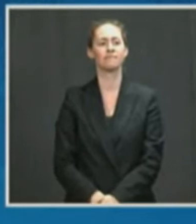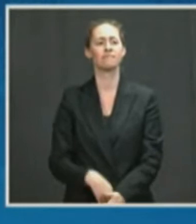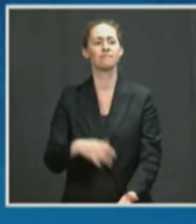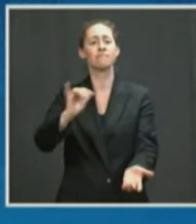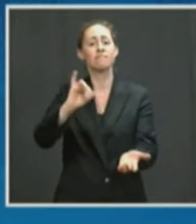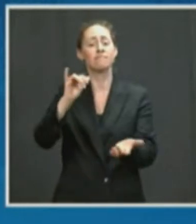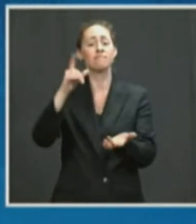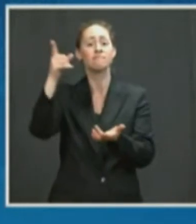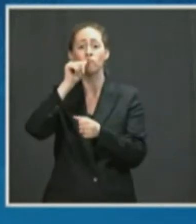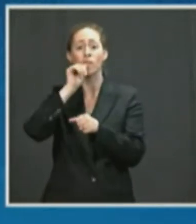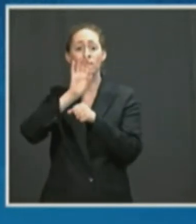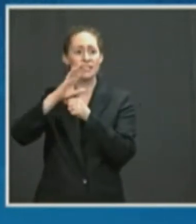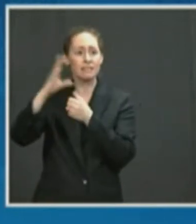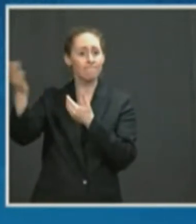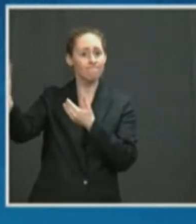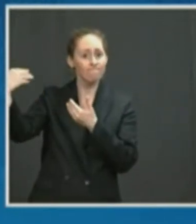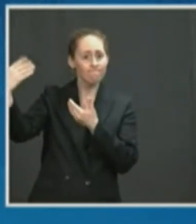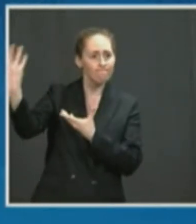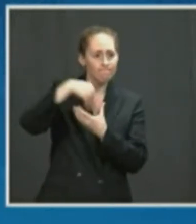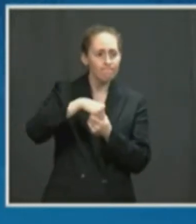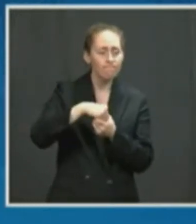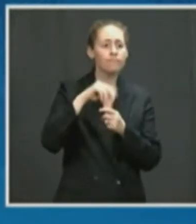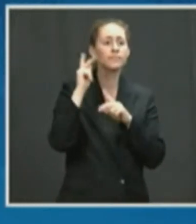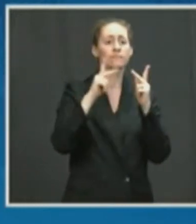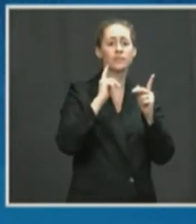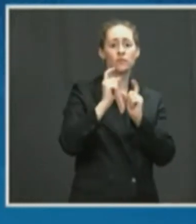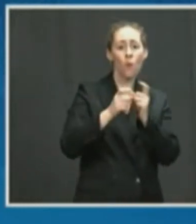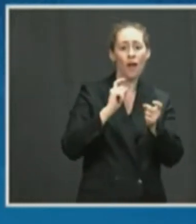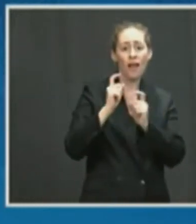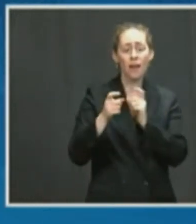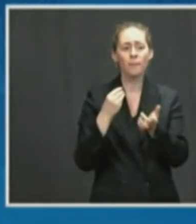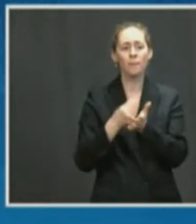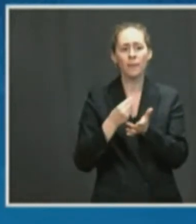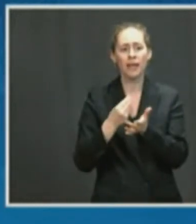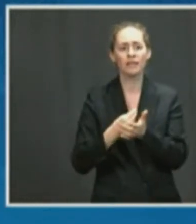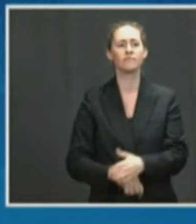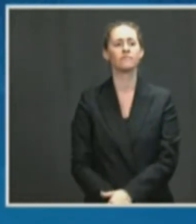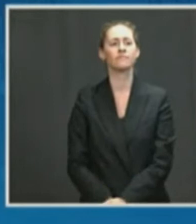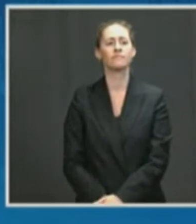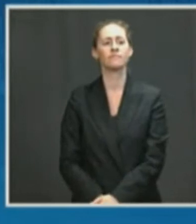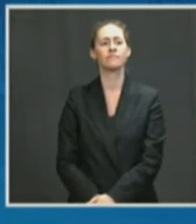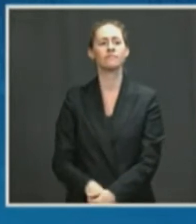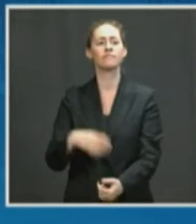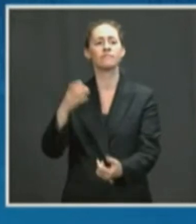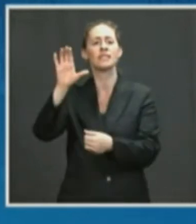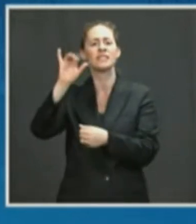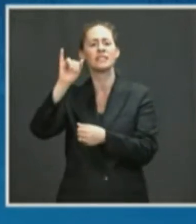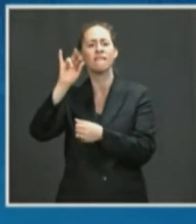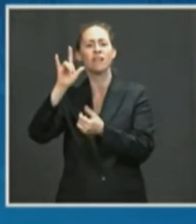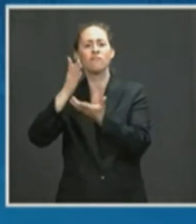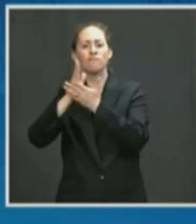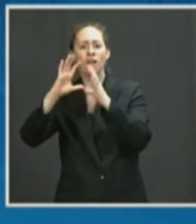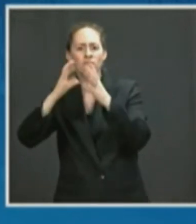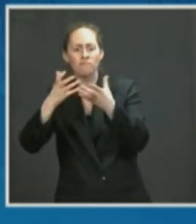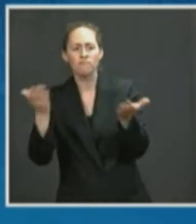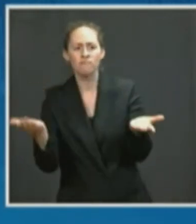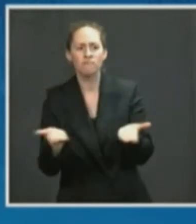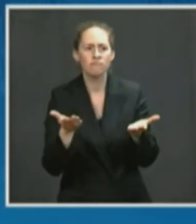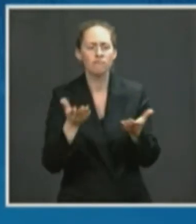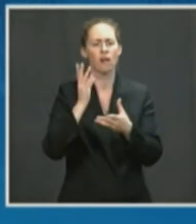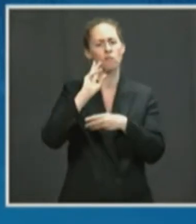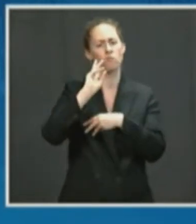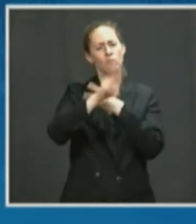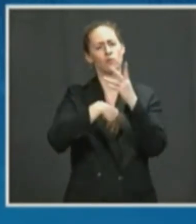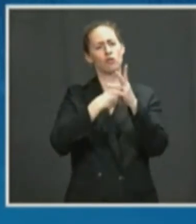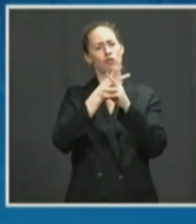philanthropy, bringing in civil society, both here in Guatemala and around the world, and internationalizing our effort. For example, I